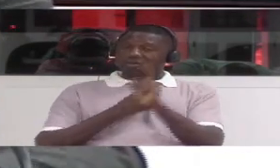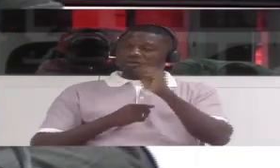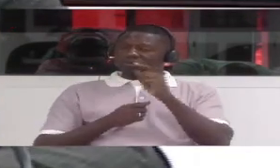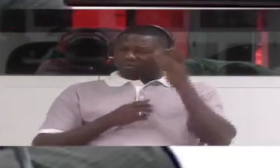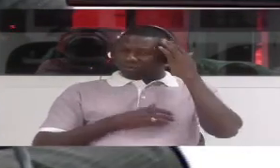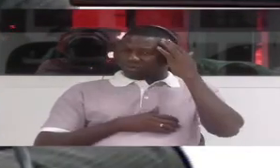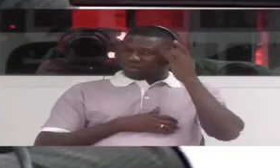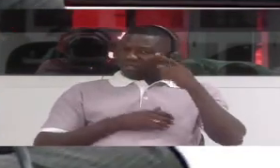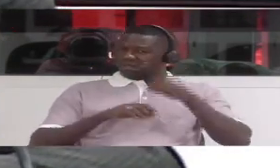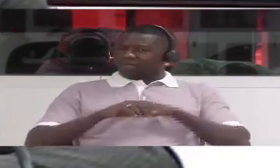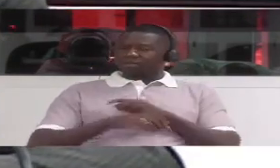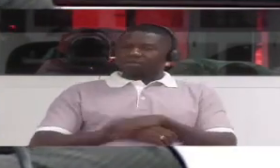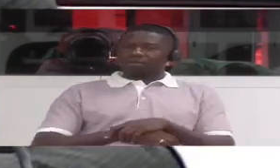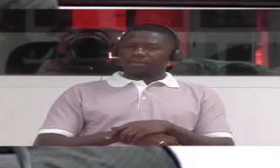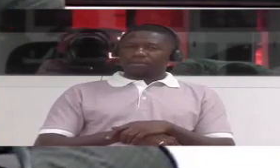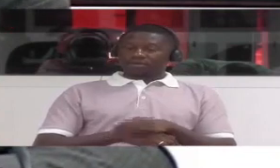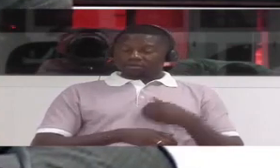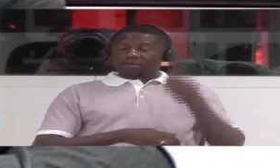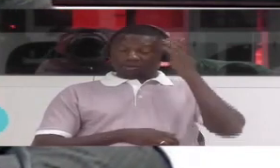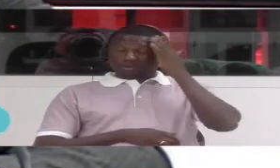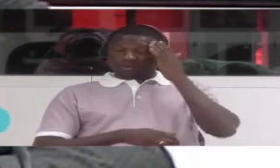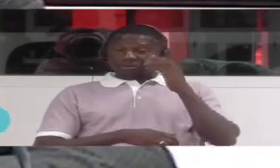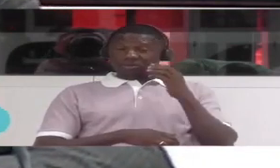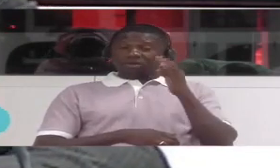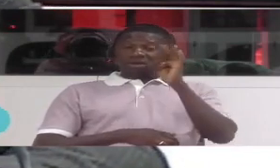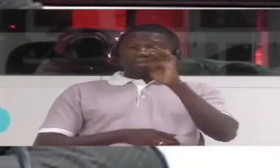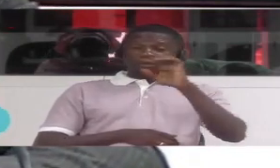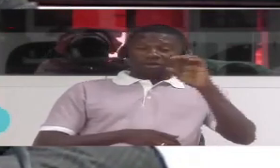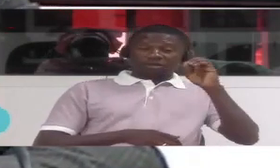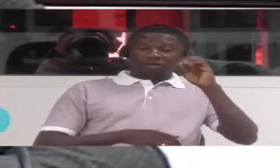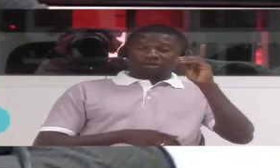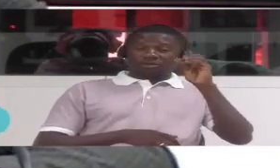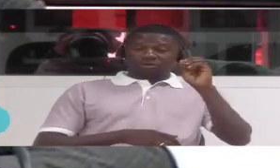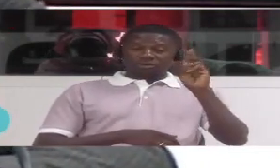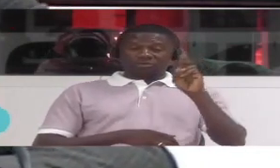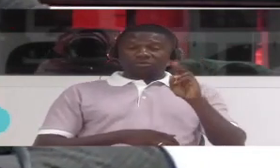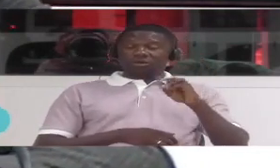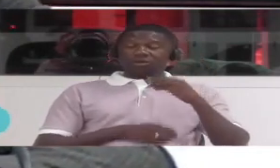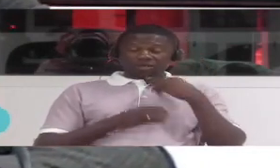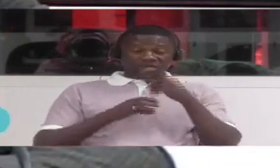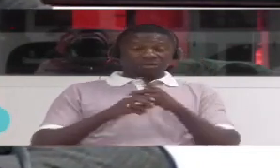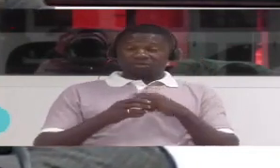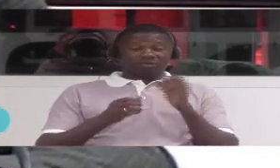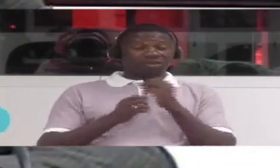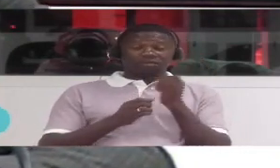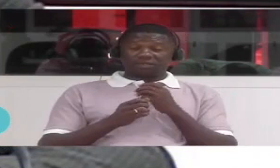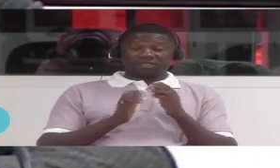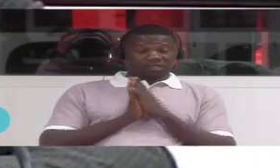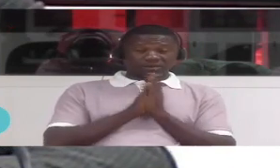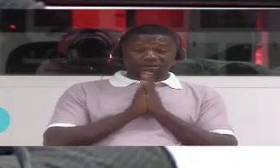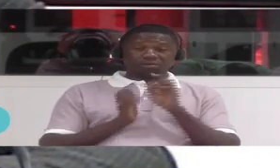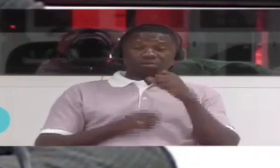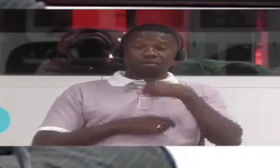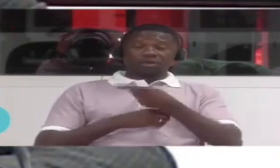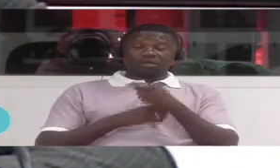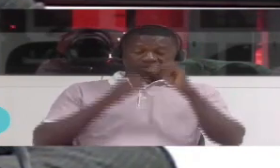was very much hated by the regime. And then, like I told you, a few days previously, there was this press release that people should report themselves to the police. So I